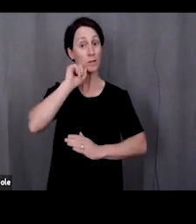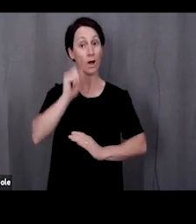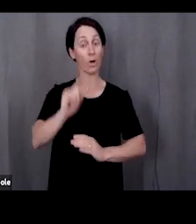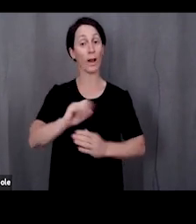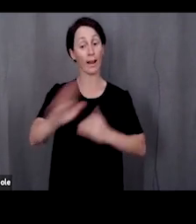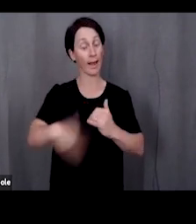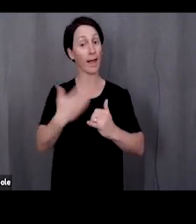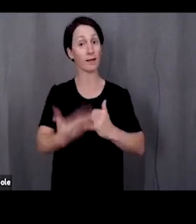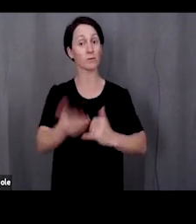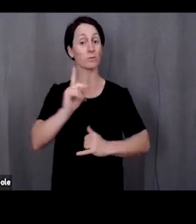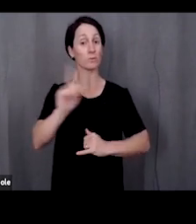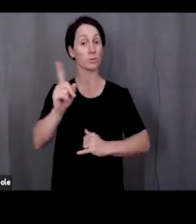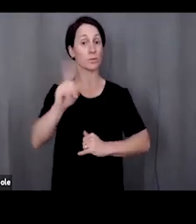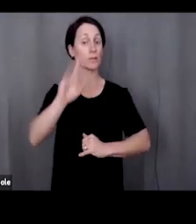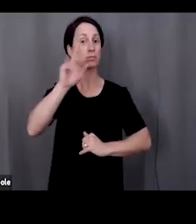of the talk.